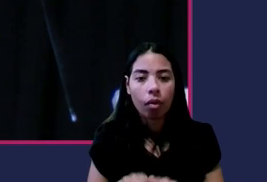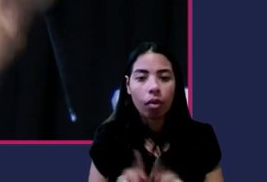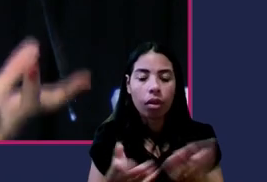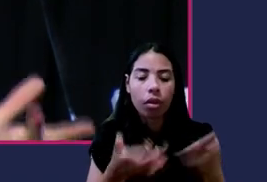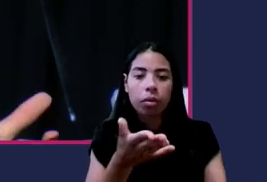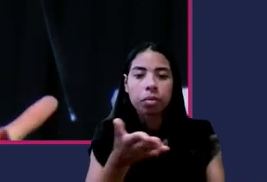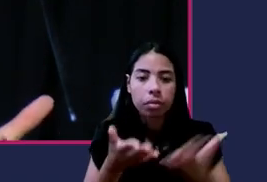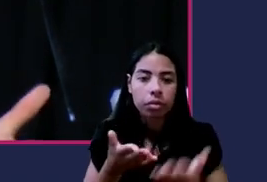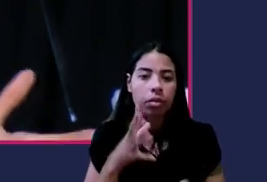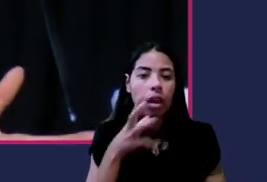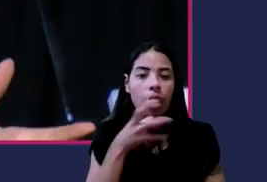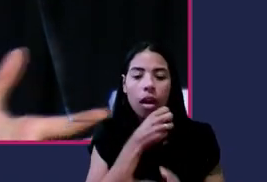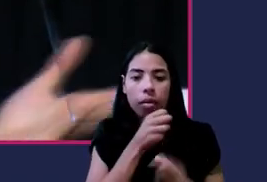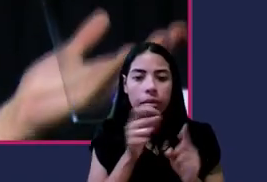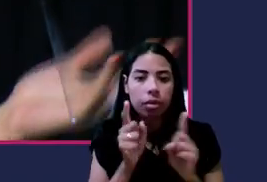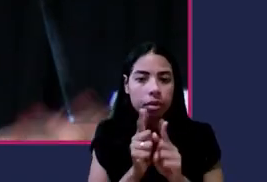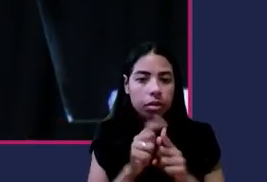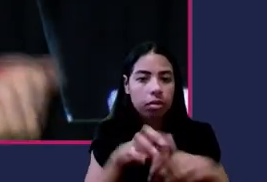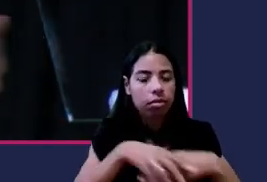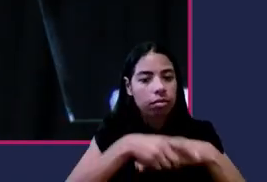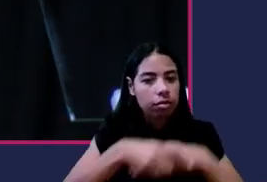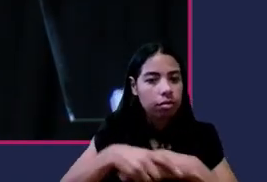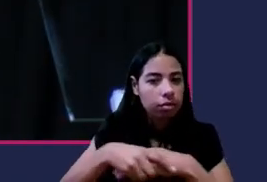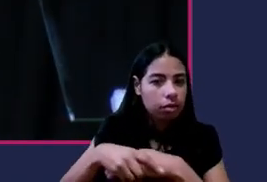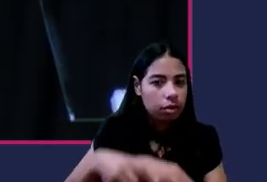I would like